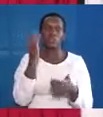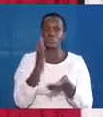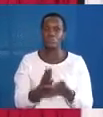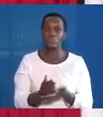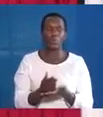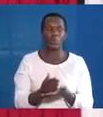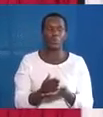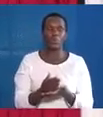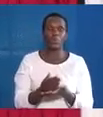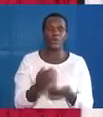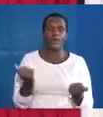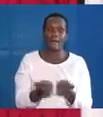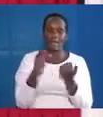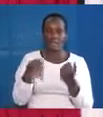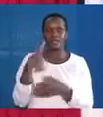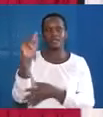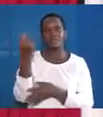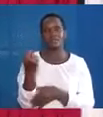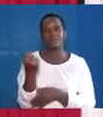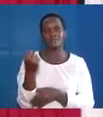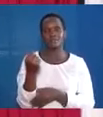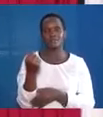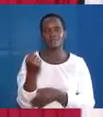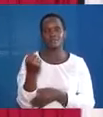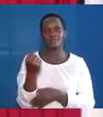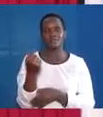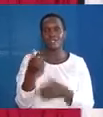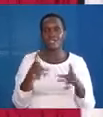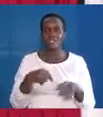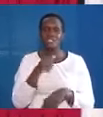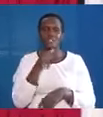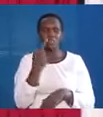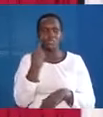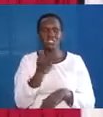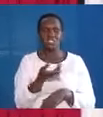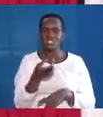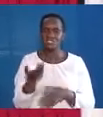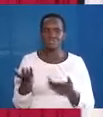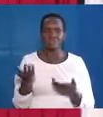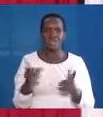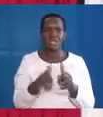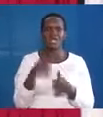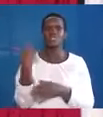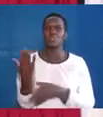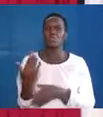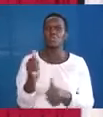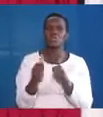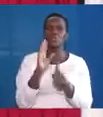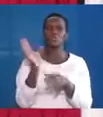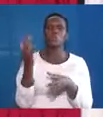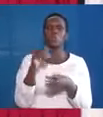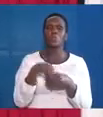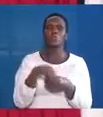take it as a divisive document. Let us not take it as a document that is going to contain all